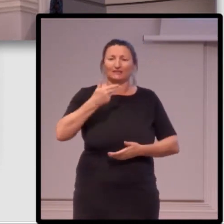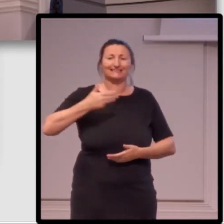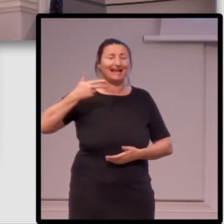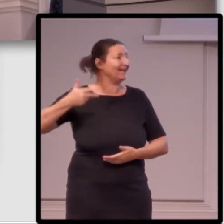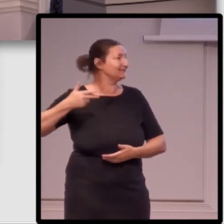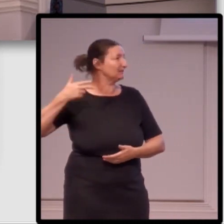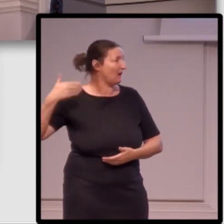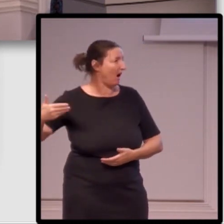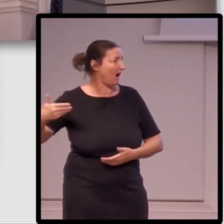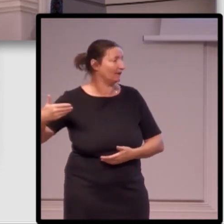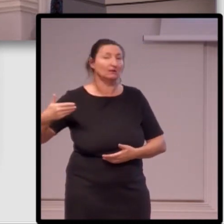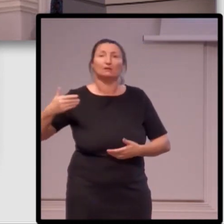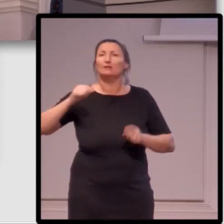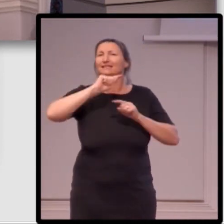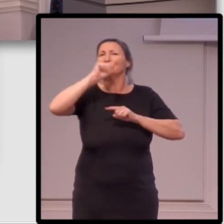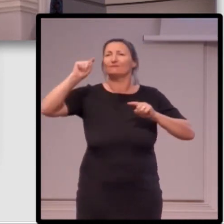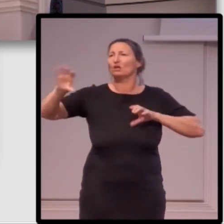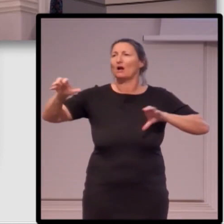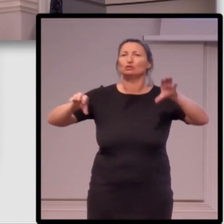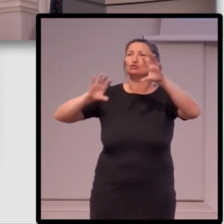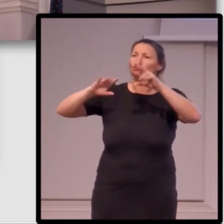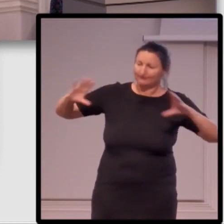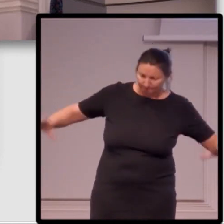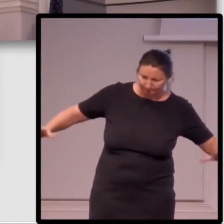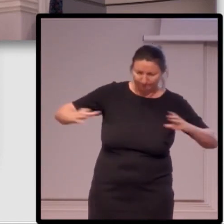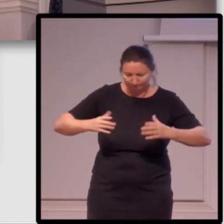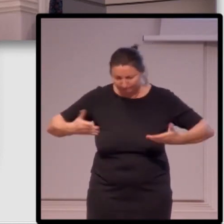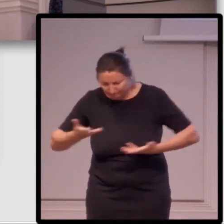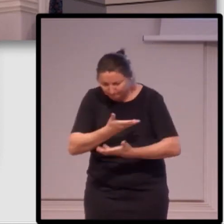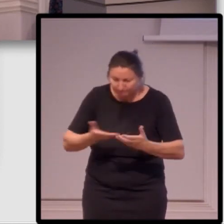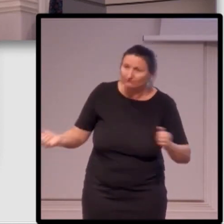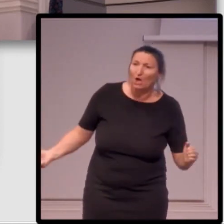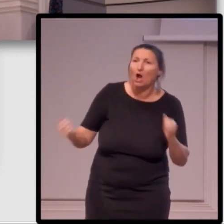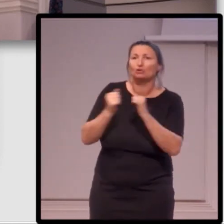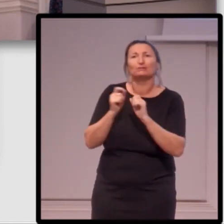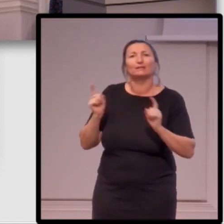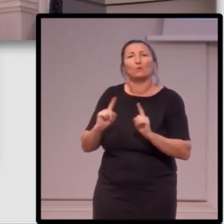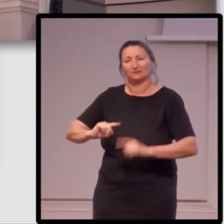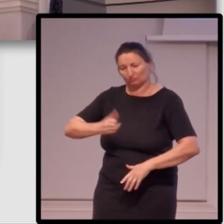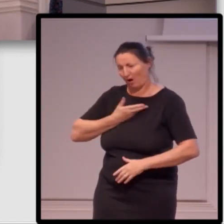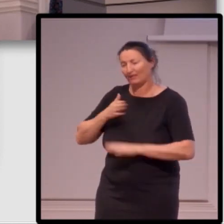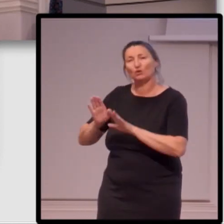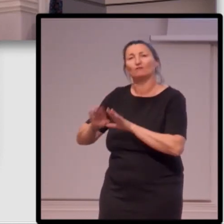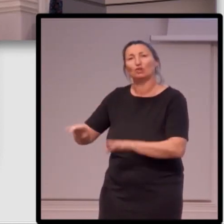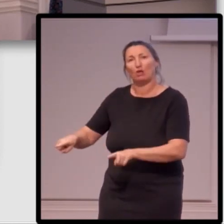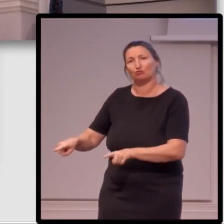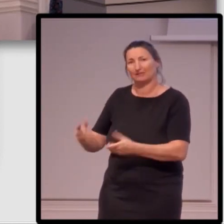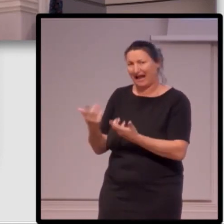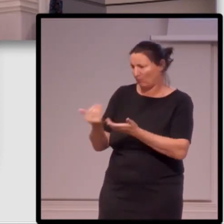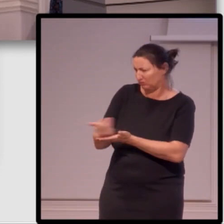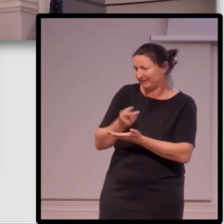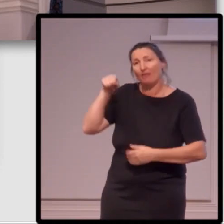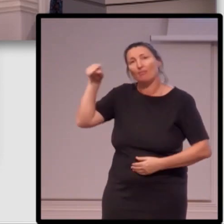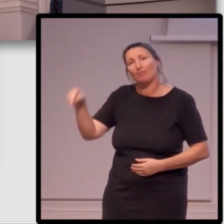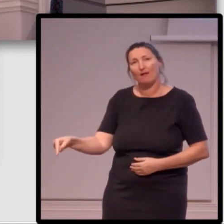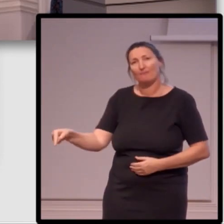countries came together across the world to make sure that there were children's rights, that they were there to protect children, to be able to provide the